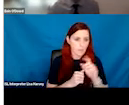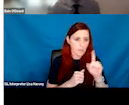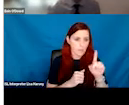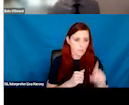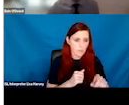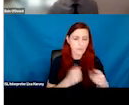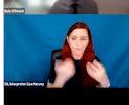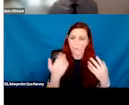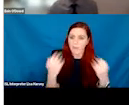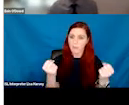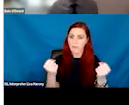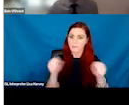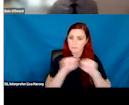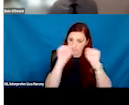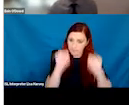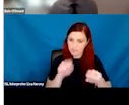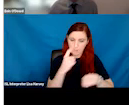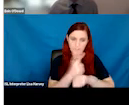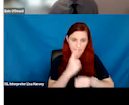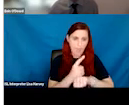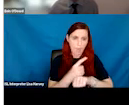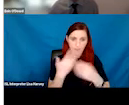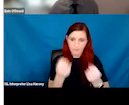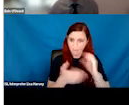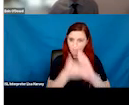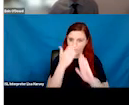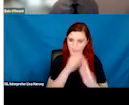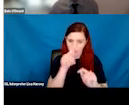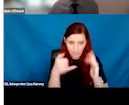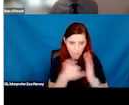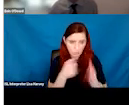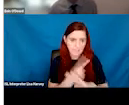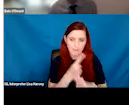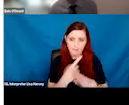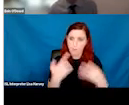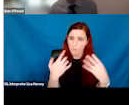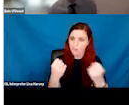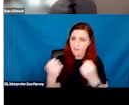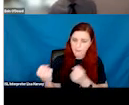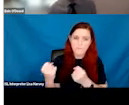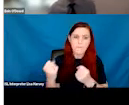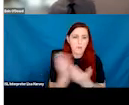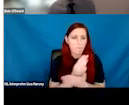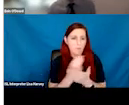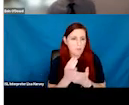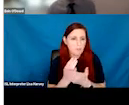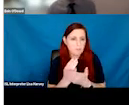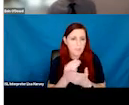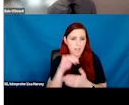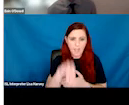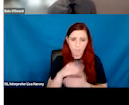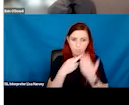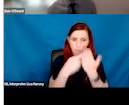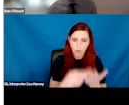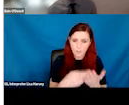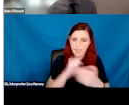So we do have our system of building control and our building regulations. We have our Part M requirements, our minimum